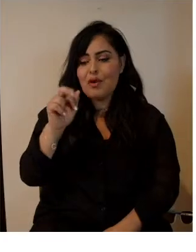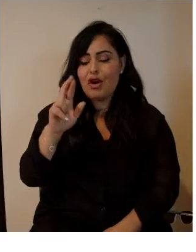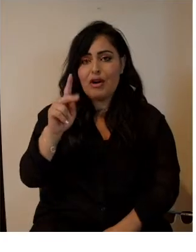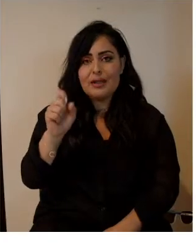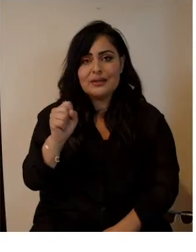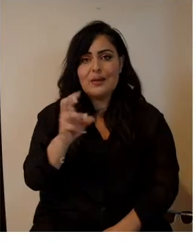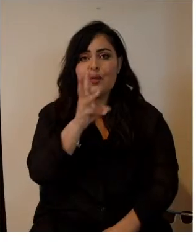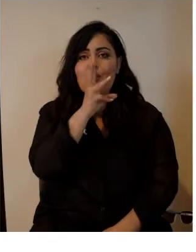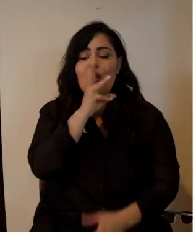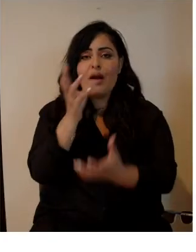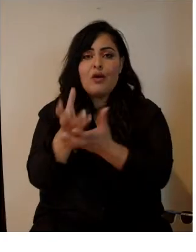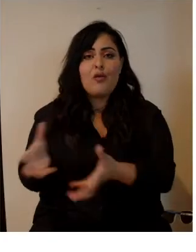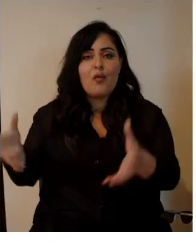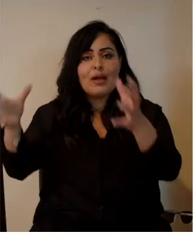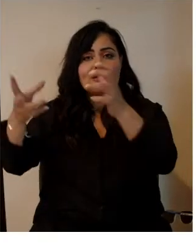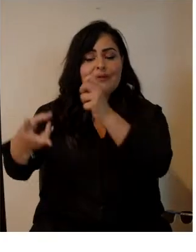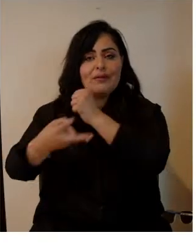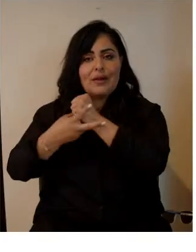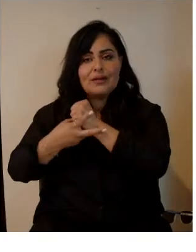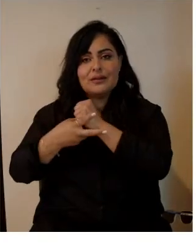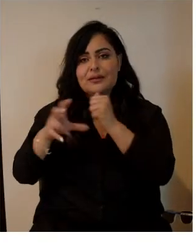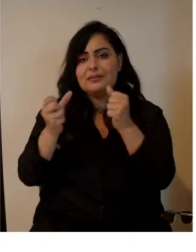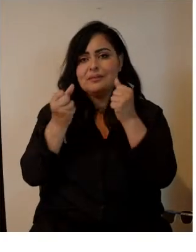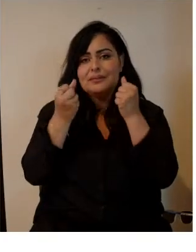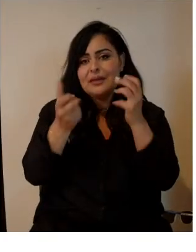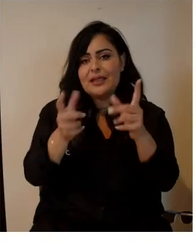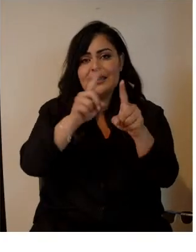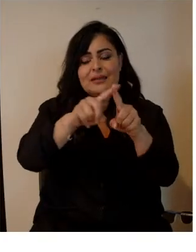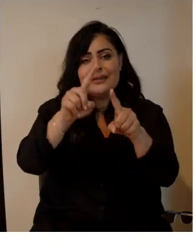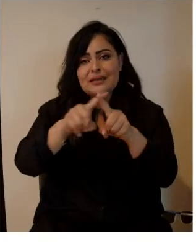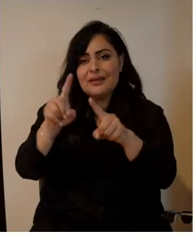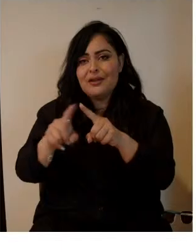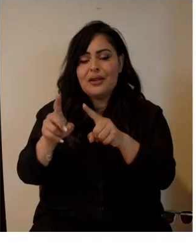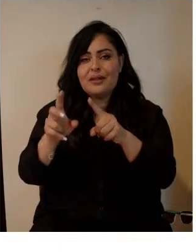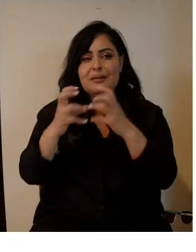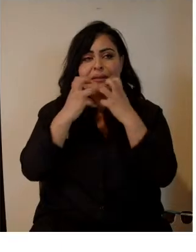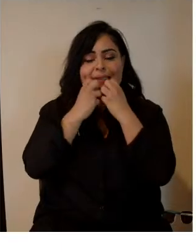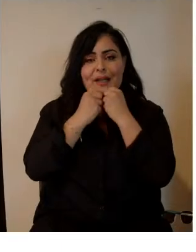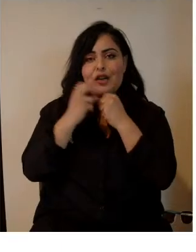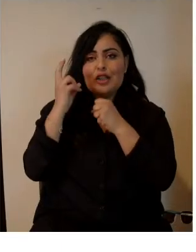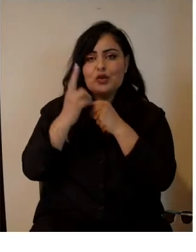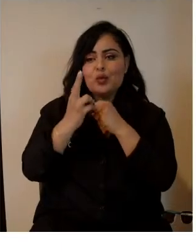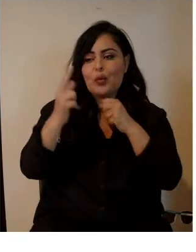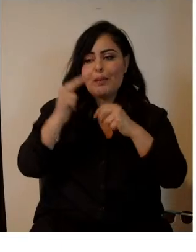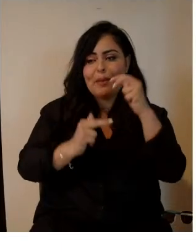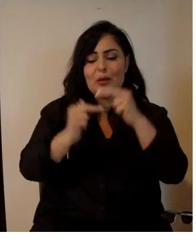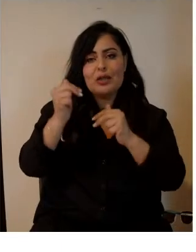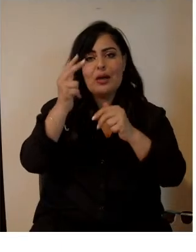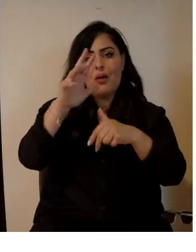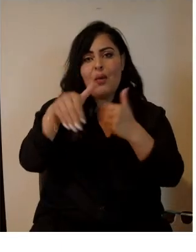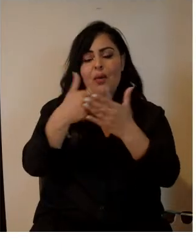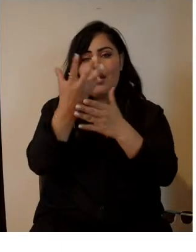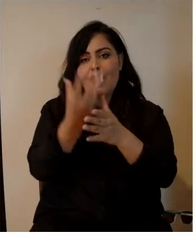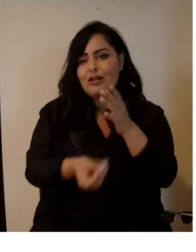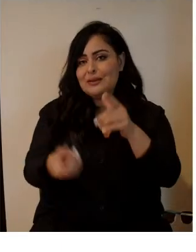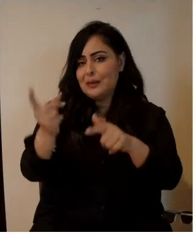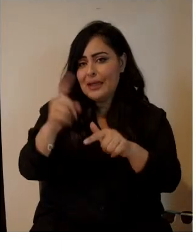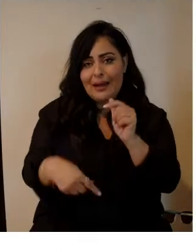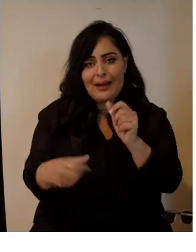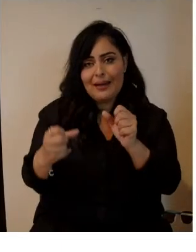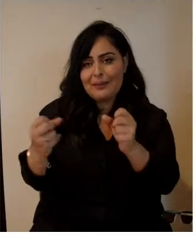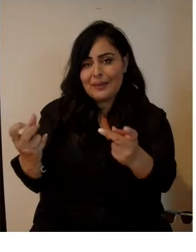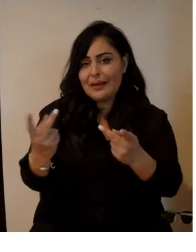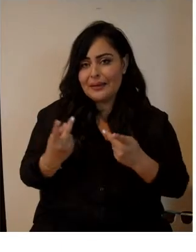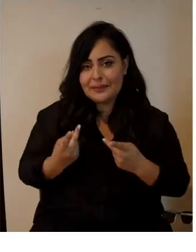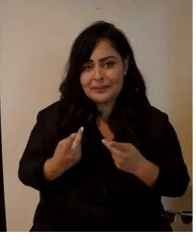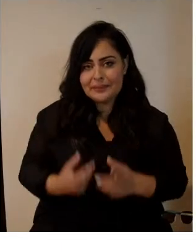water reservoirs, and many cherished historic buildings have been lost, some of which can never be